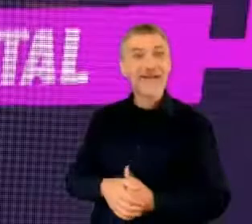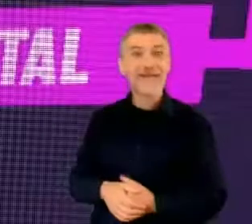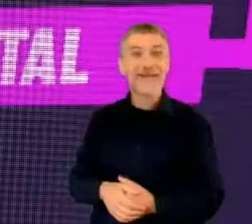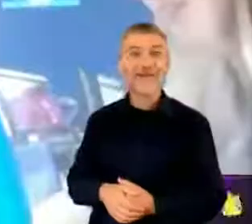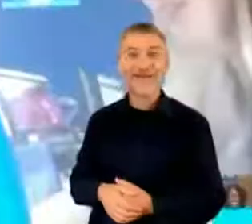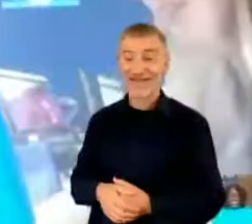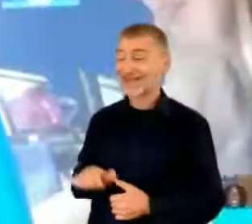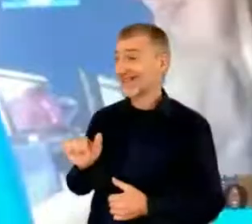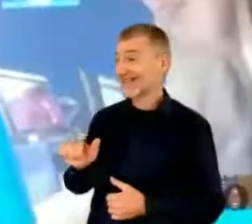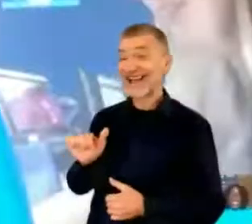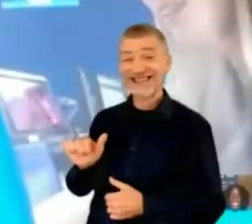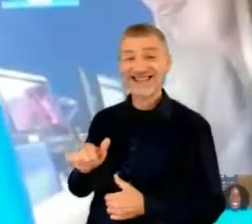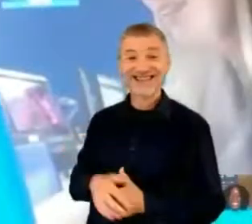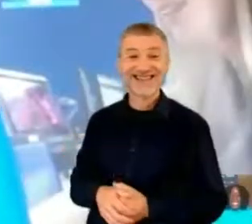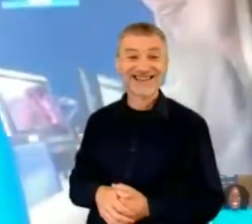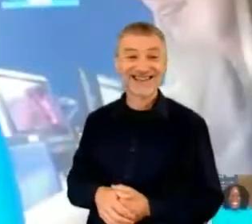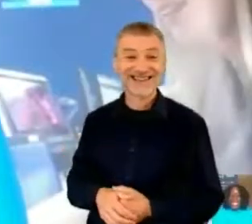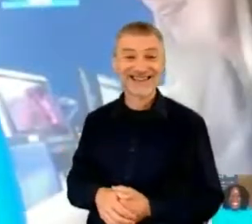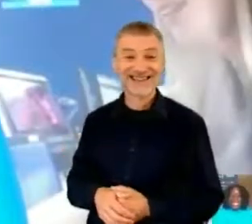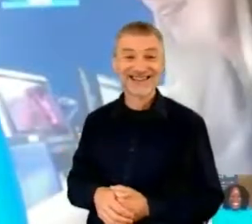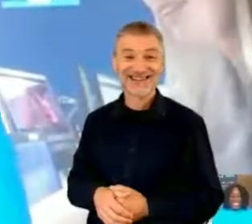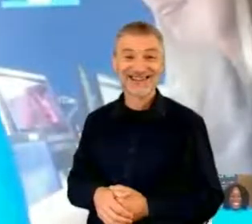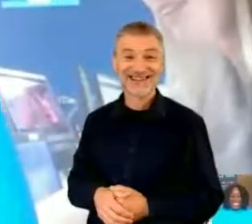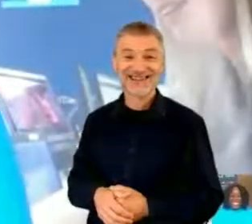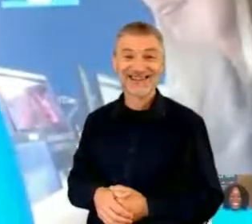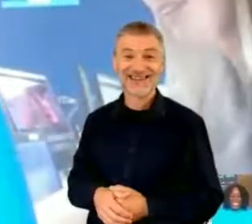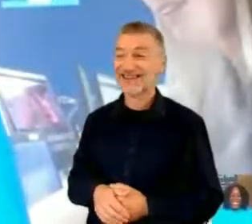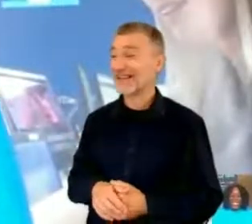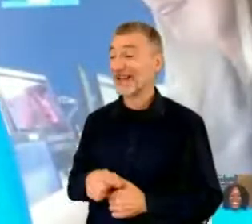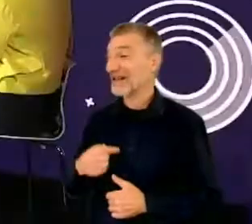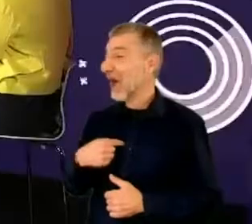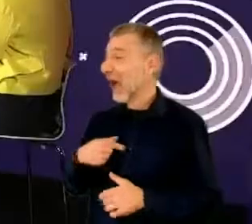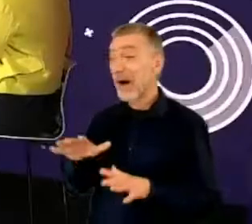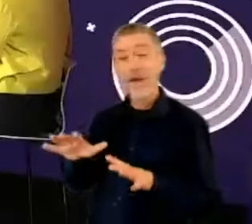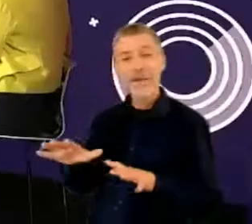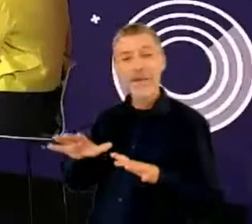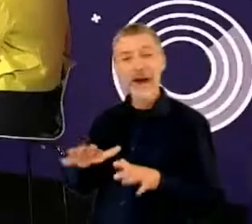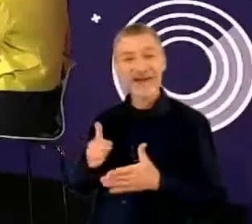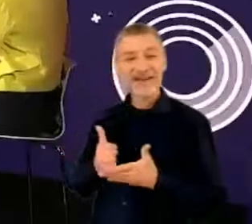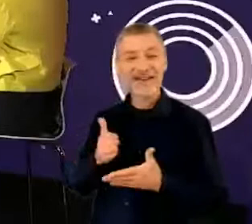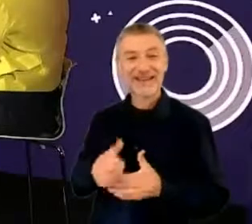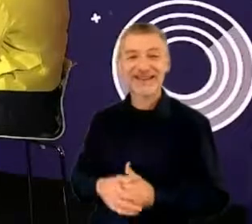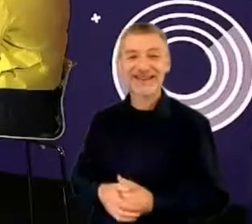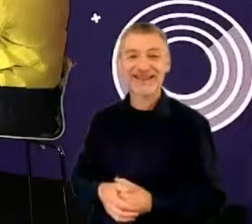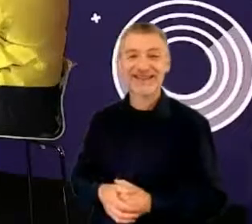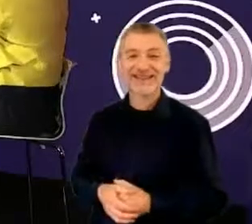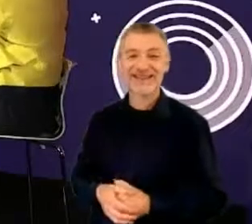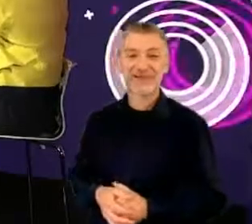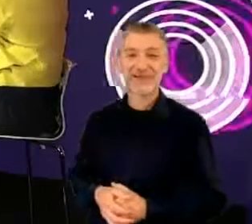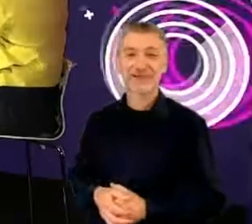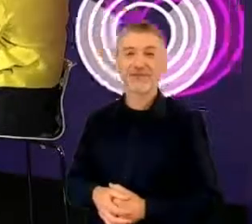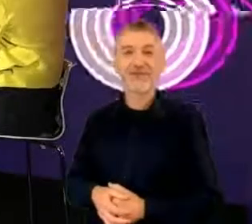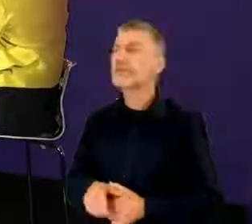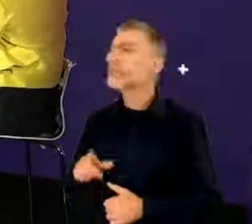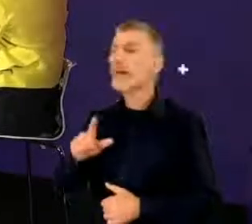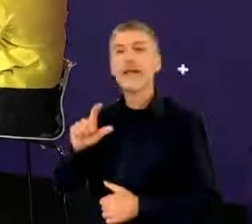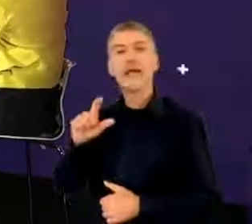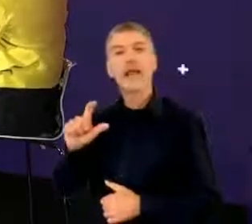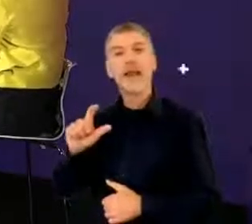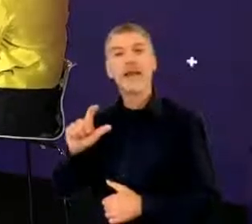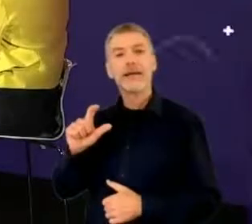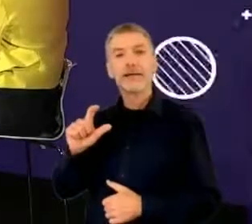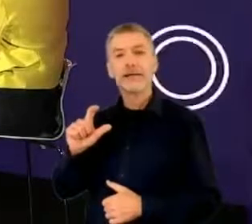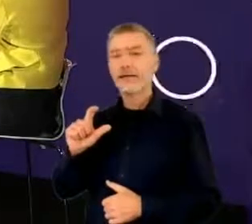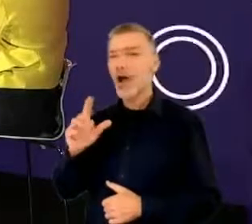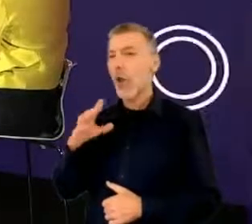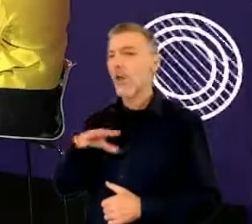I could, yes. I'm amazed. That's so fantastic. Thank you. Celine, I want to know, what is